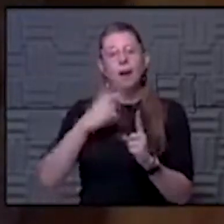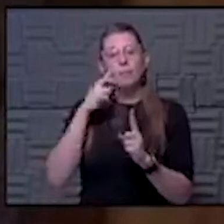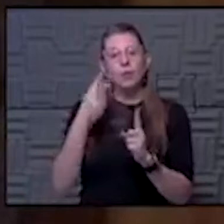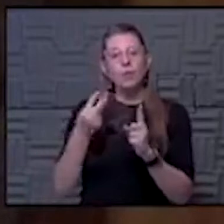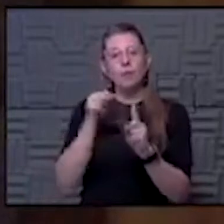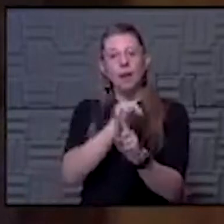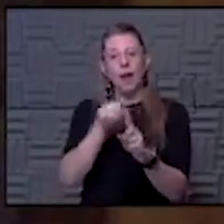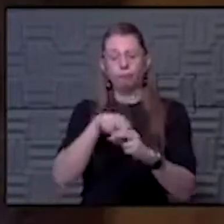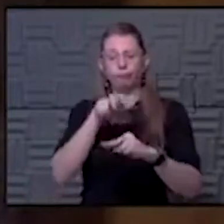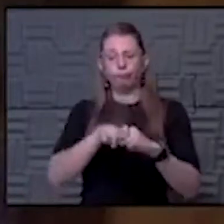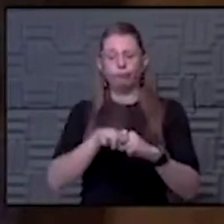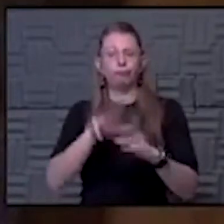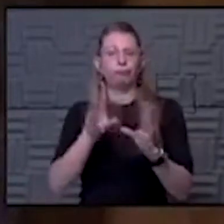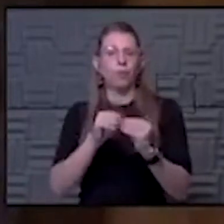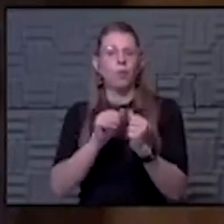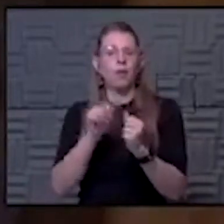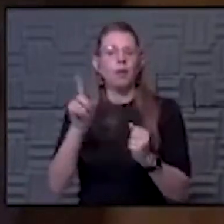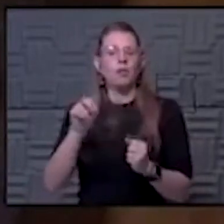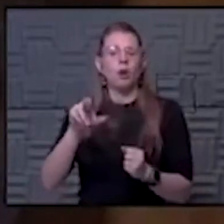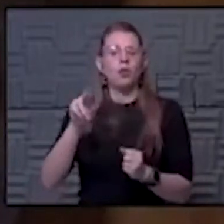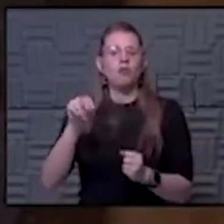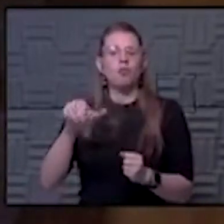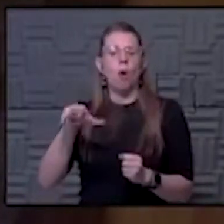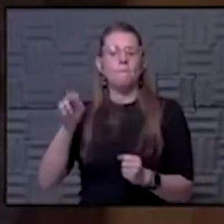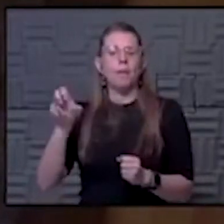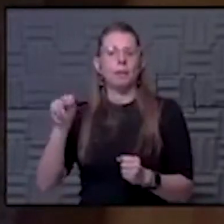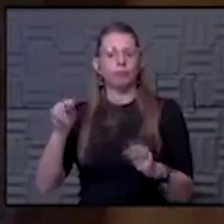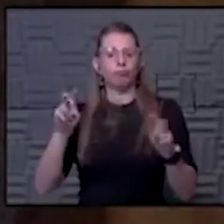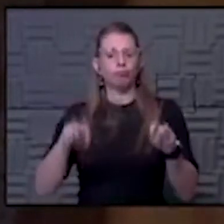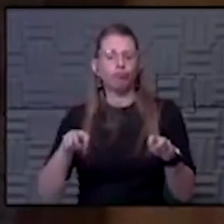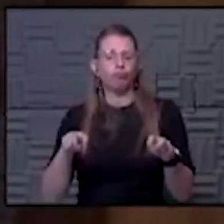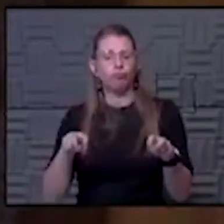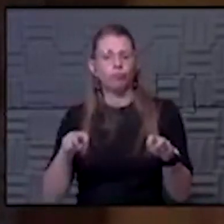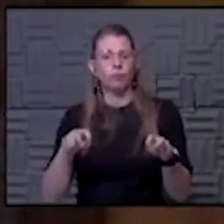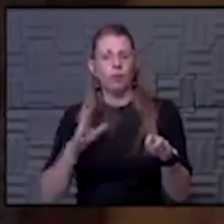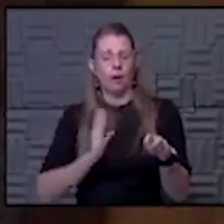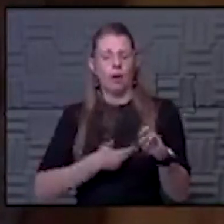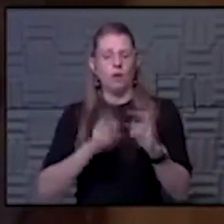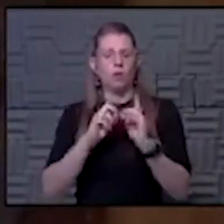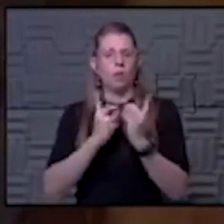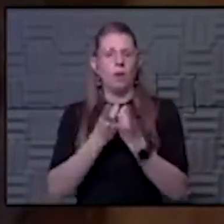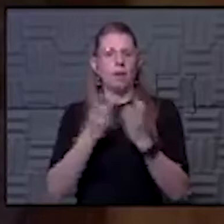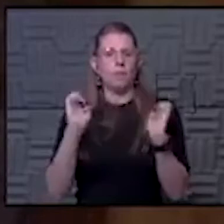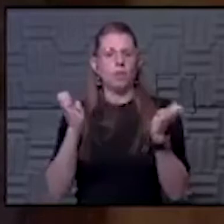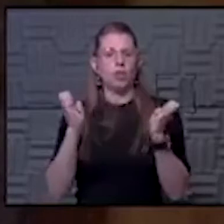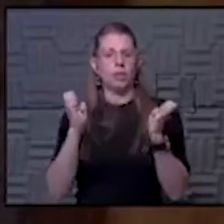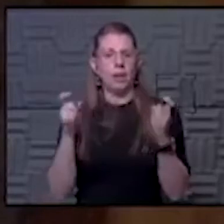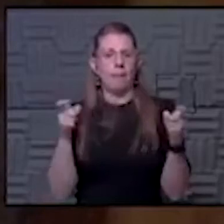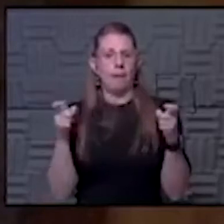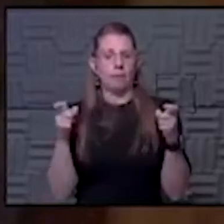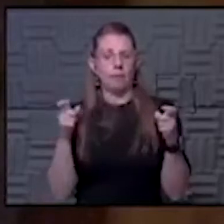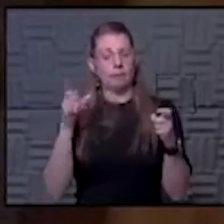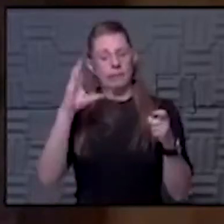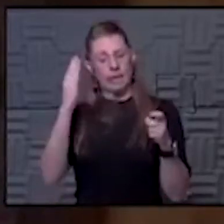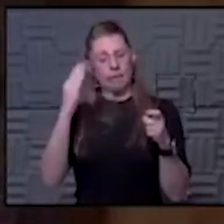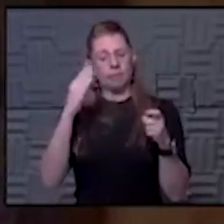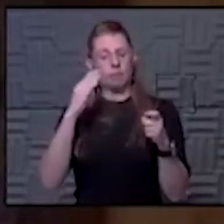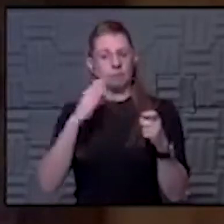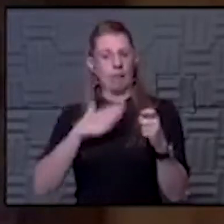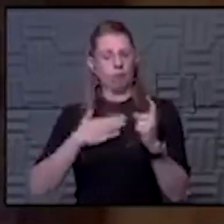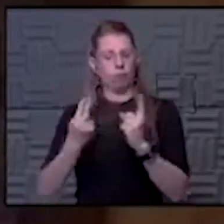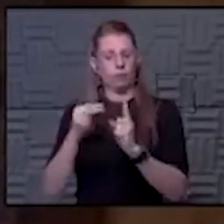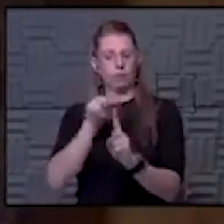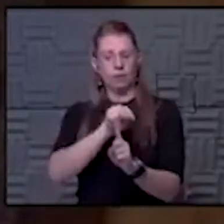in on meetings with Dr. Norman and our Department of Emergency Management, it would seem to me that just